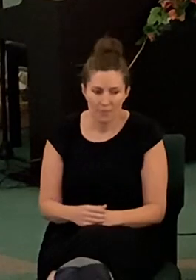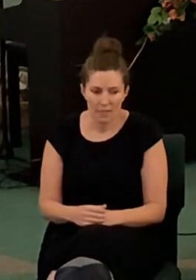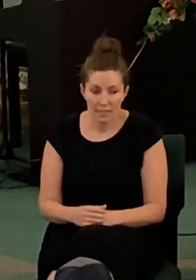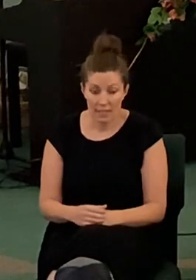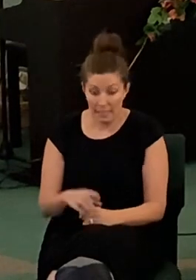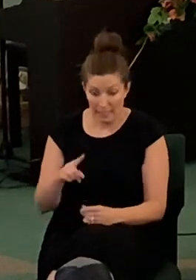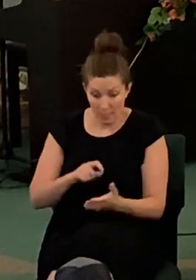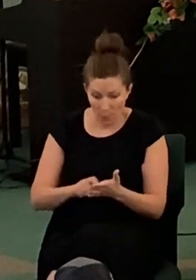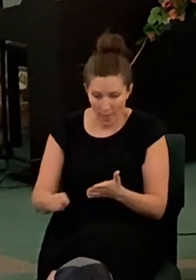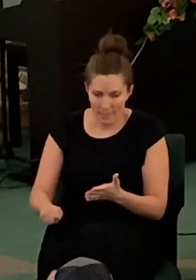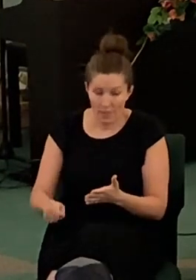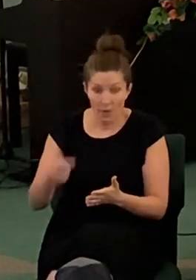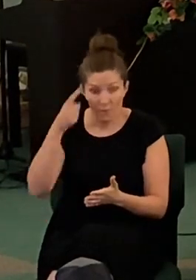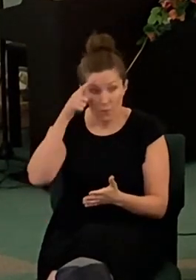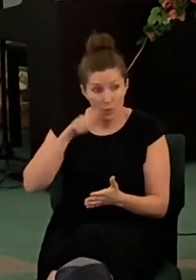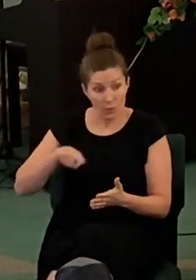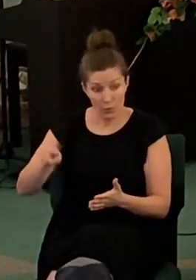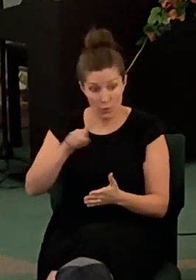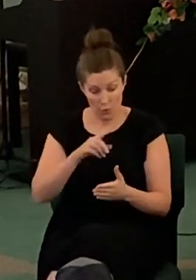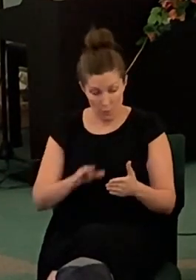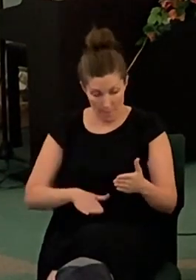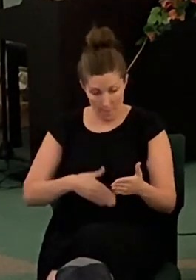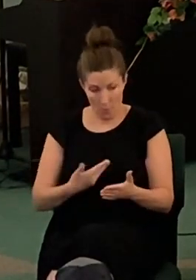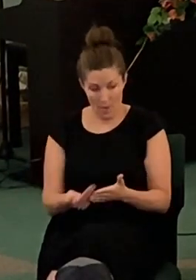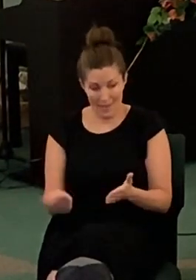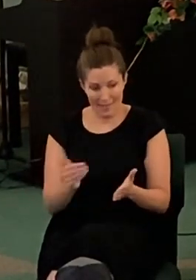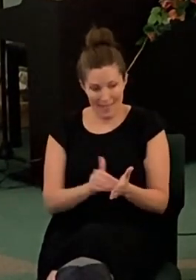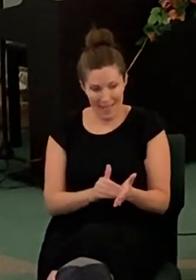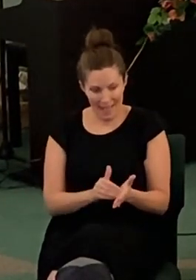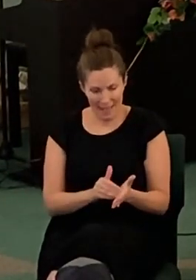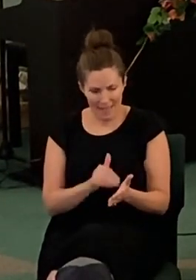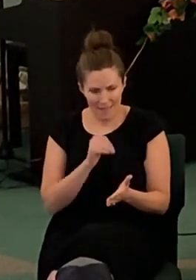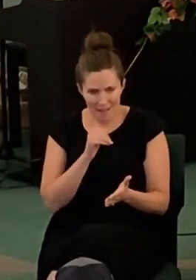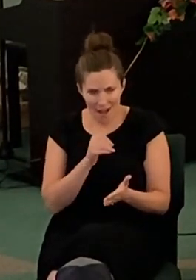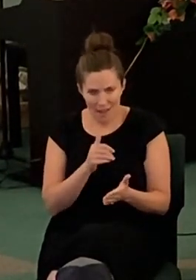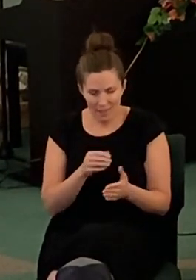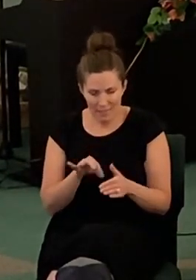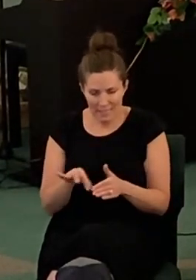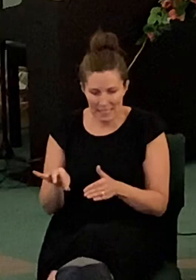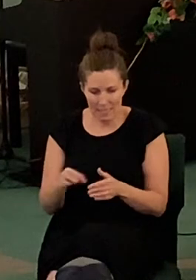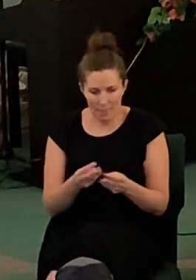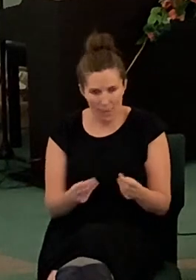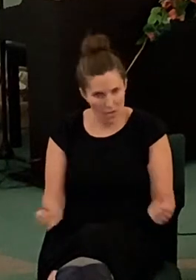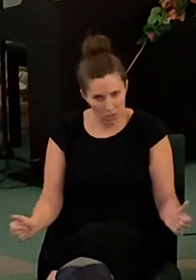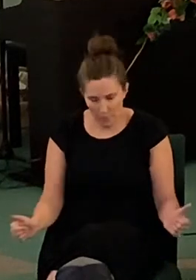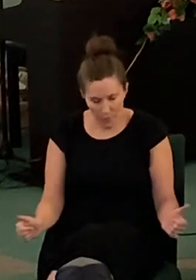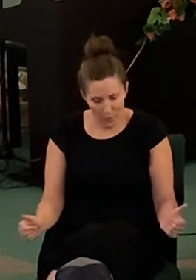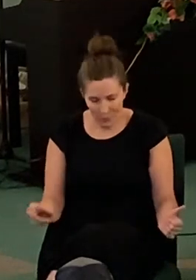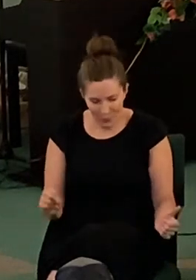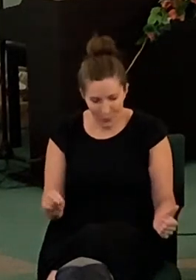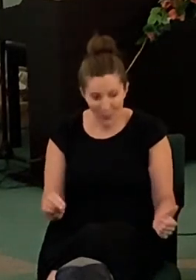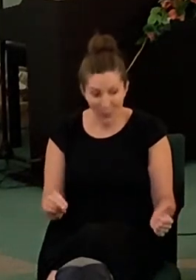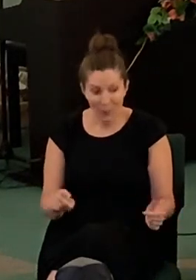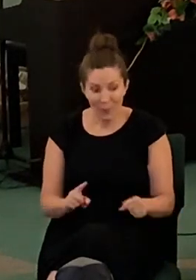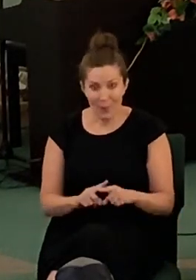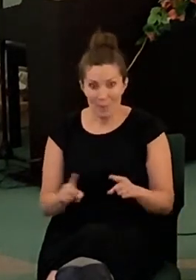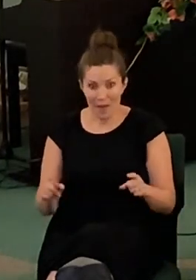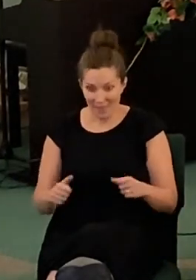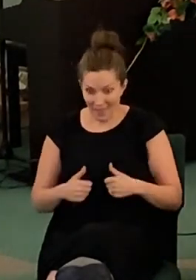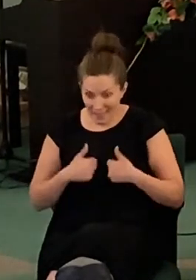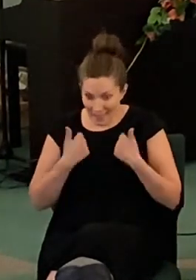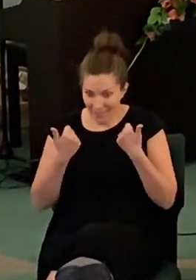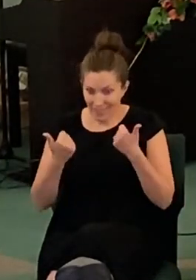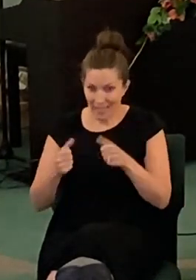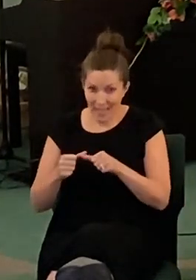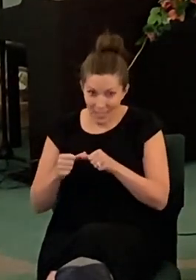He writes, "For you have been born again, not of seed which is perishable, but imperishable. That is though the living and enduring word